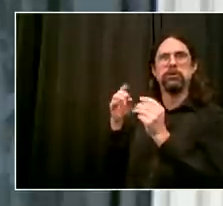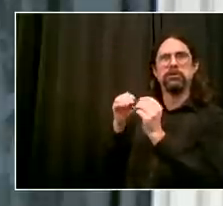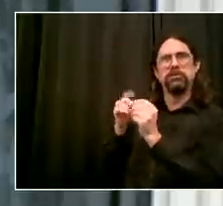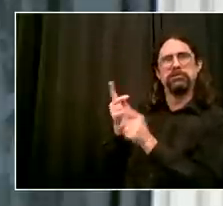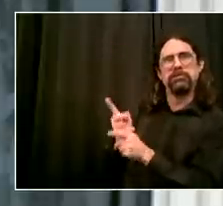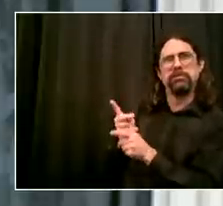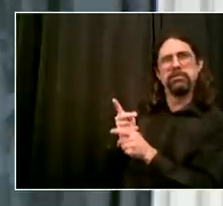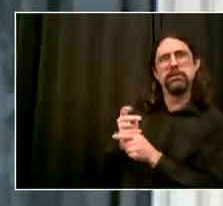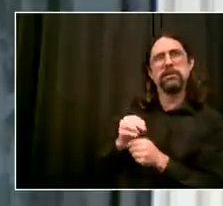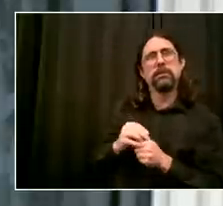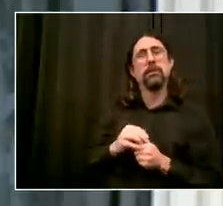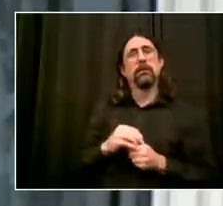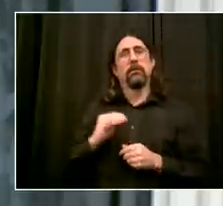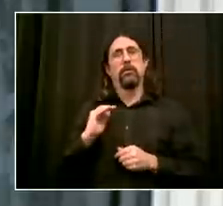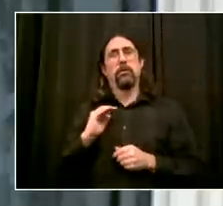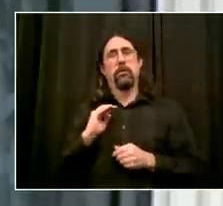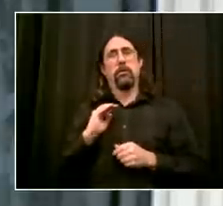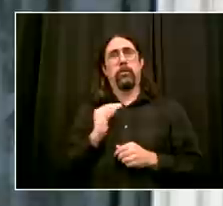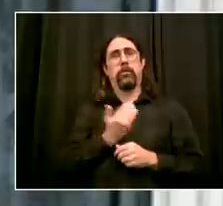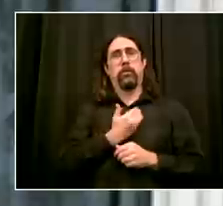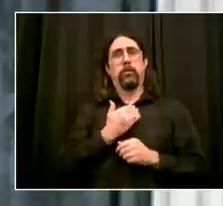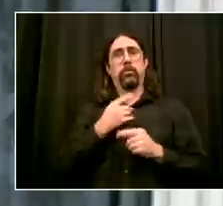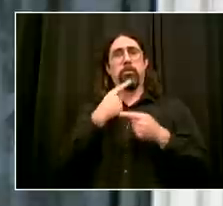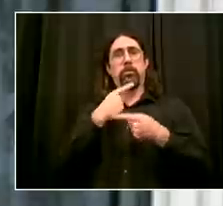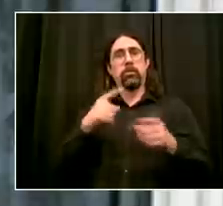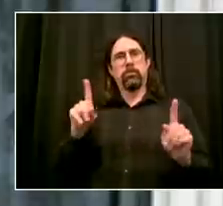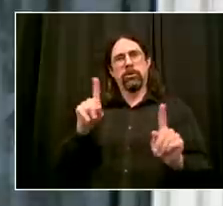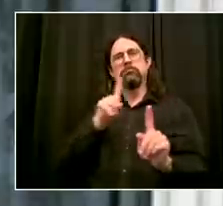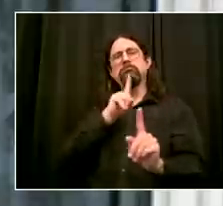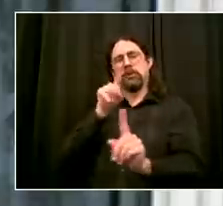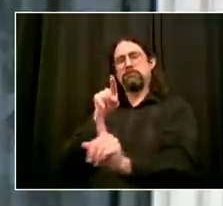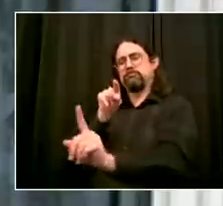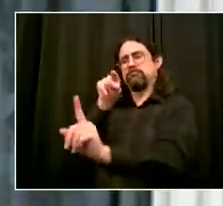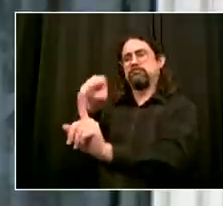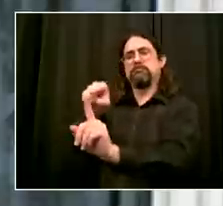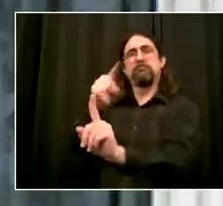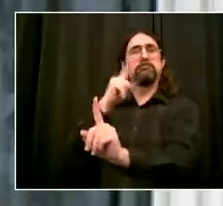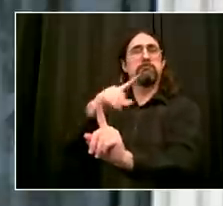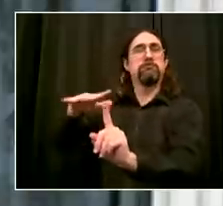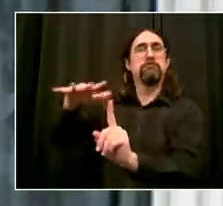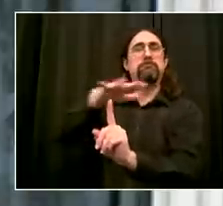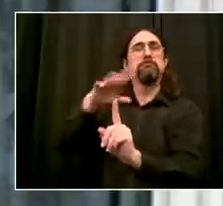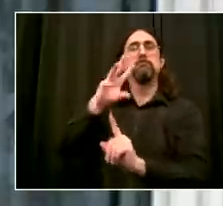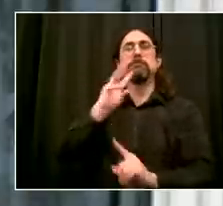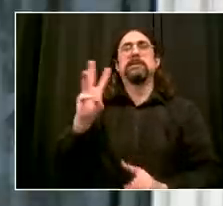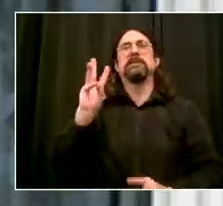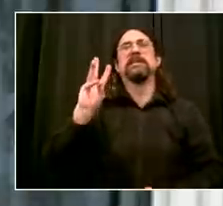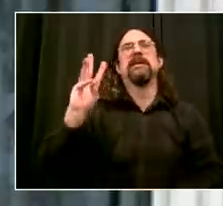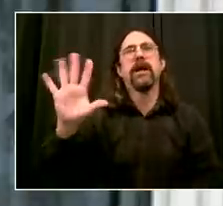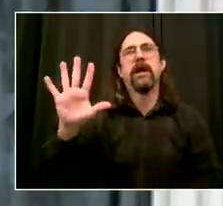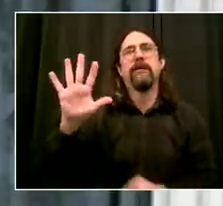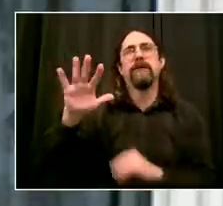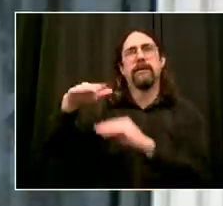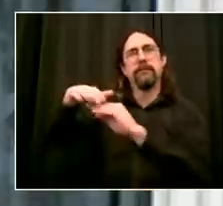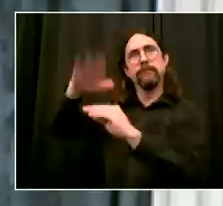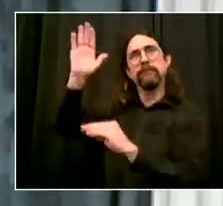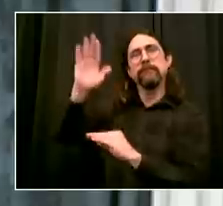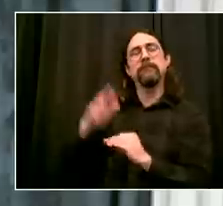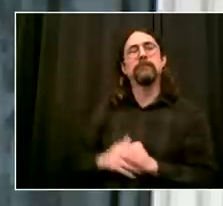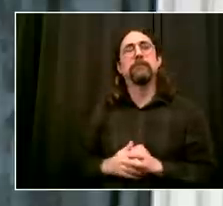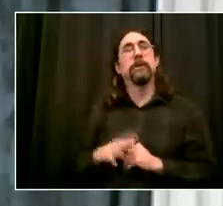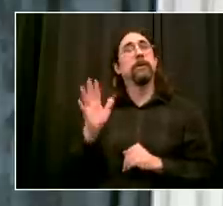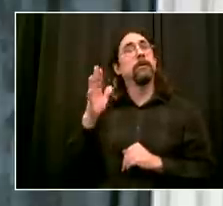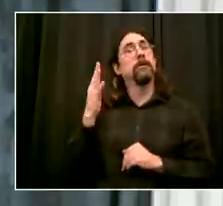risk for seniors who are older than 65. But remember, it also includes people who have